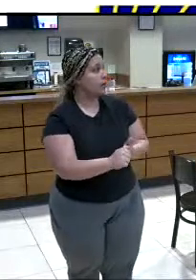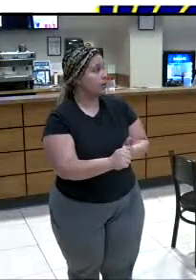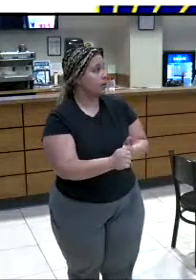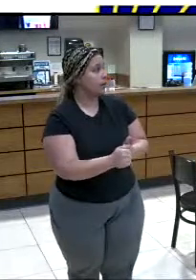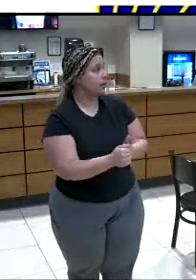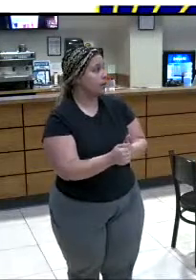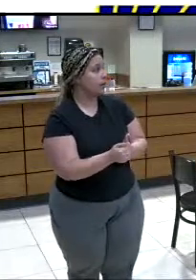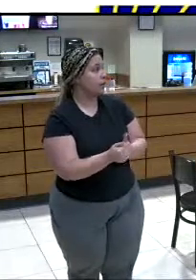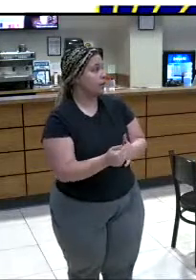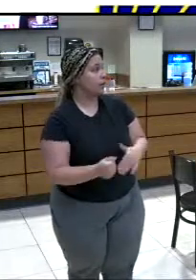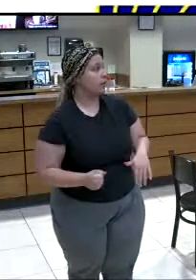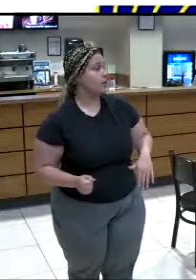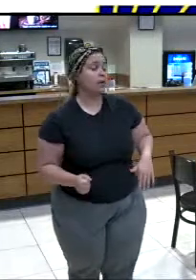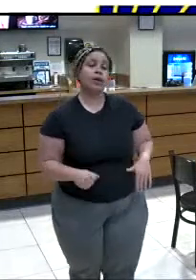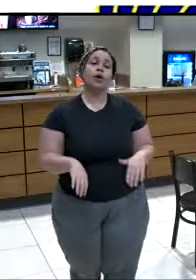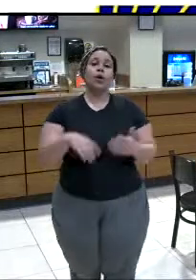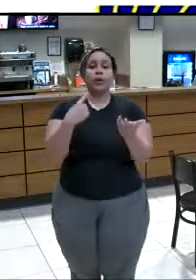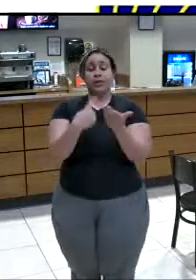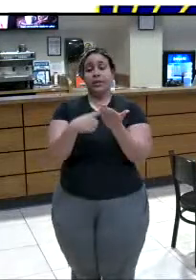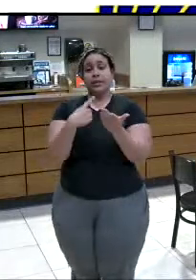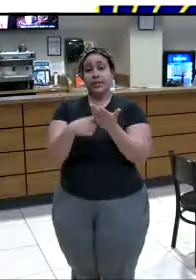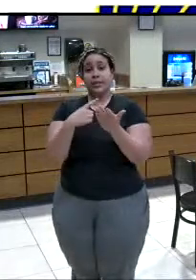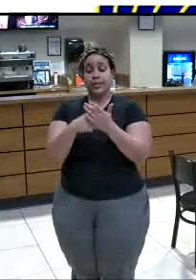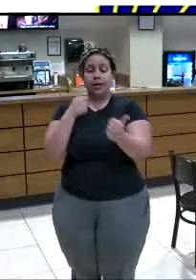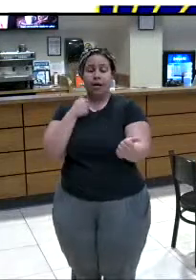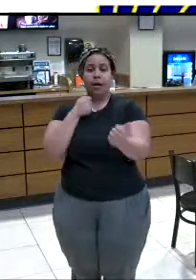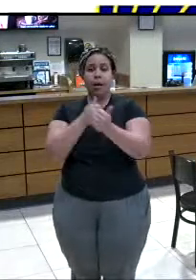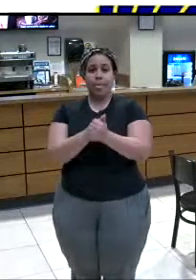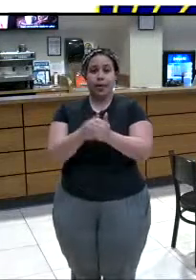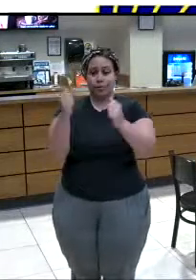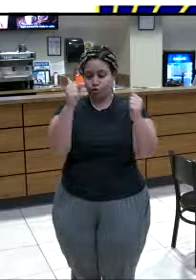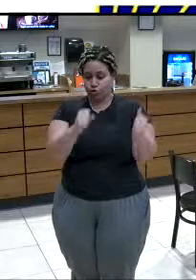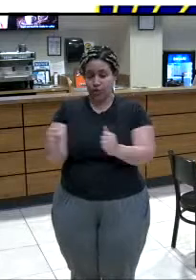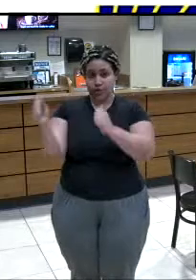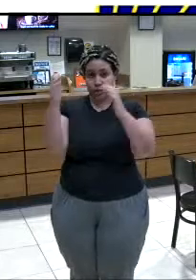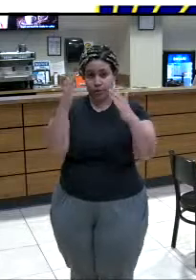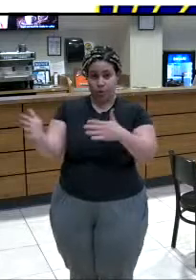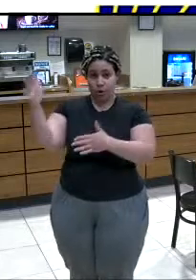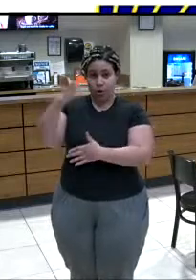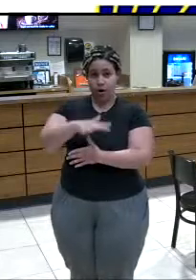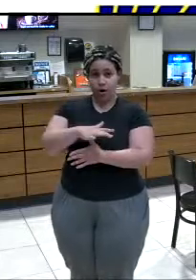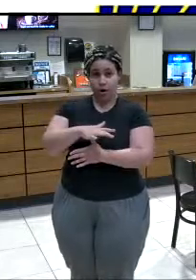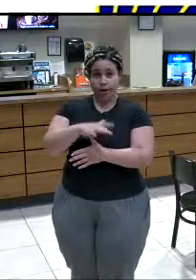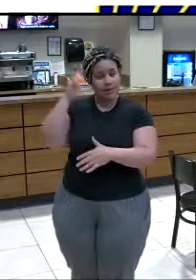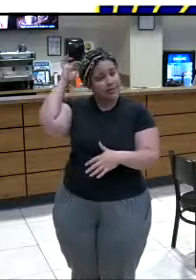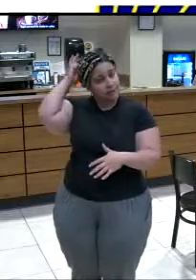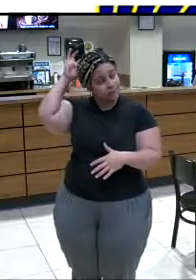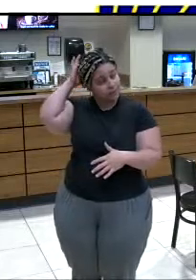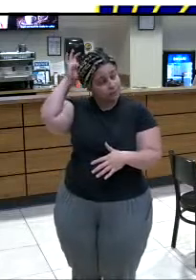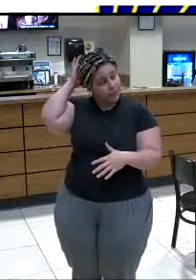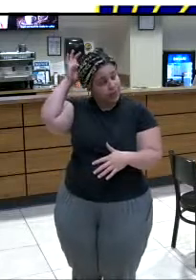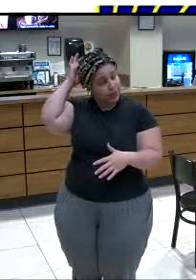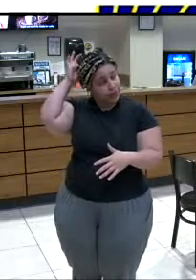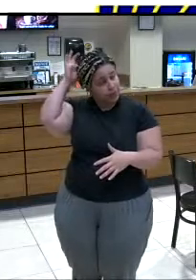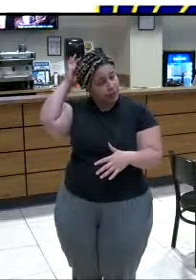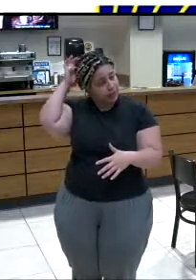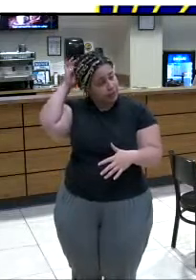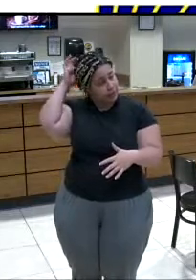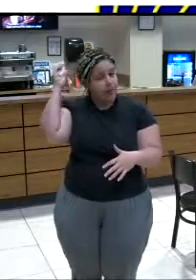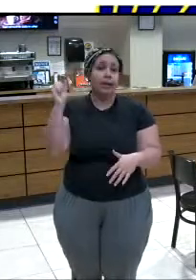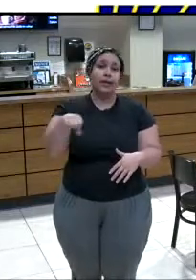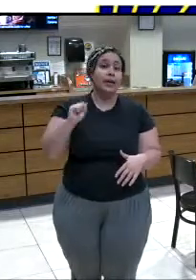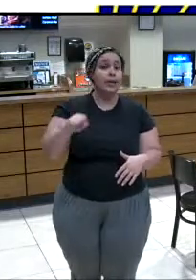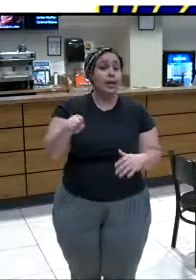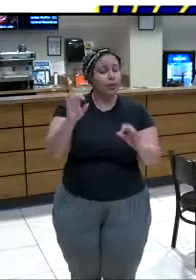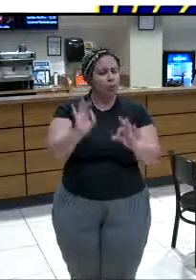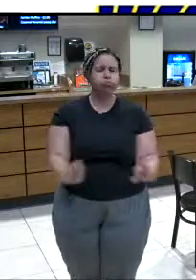our presentations and our updates within these strategic priorities. Of course, they are big, and no piece of